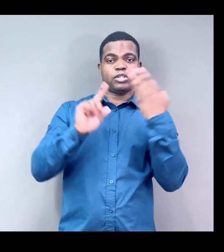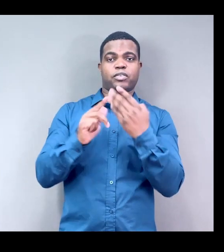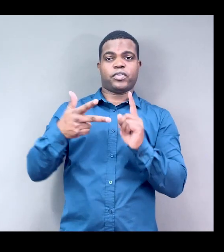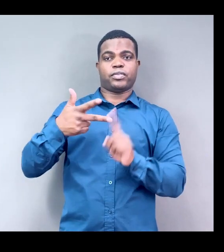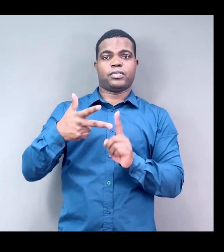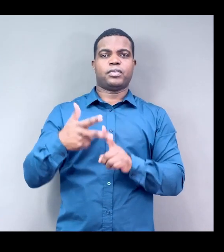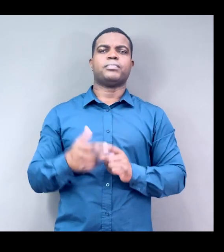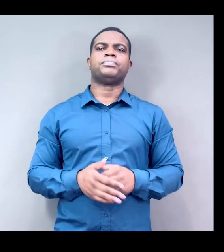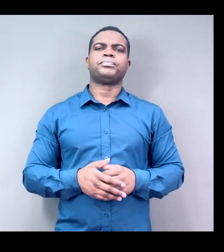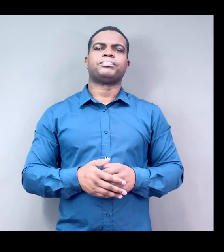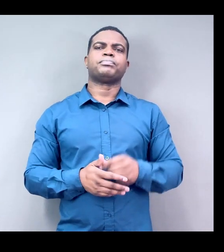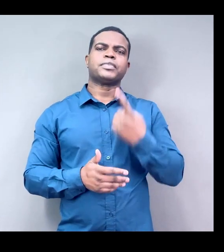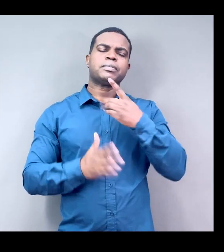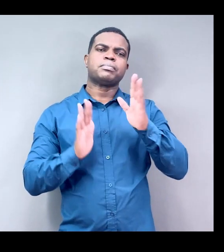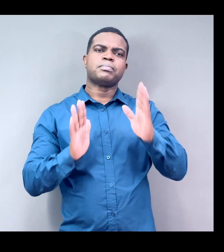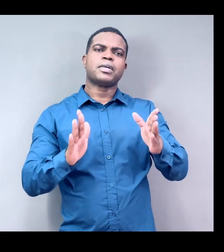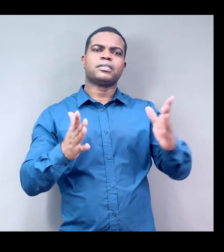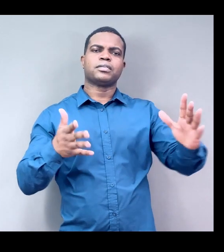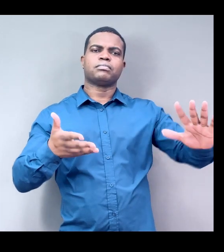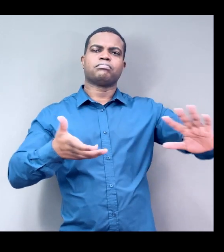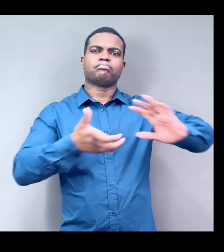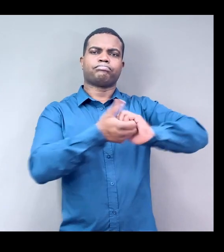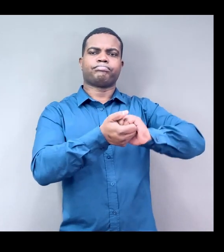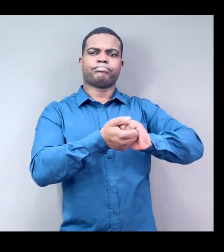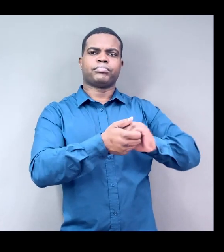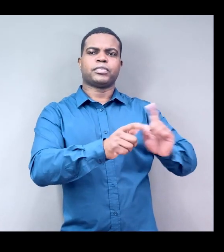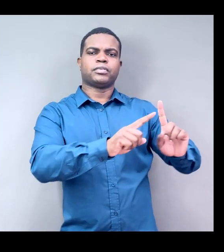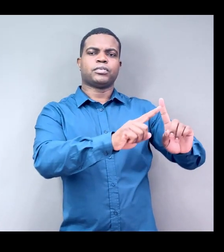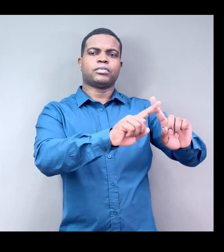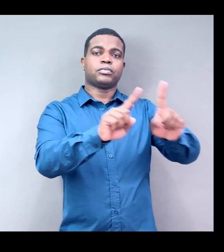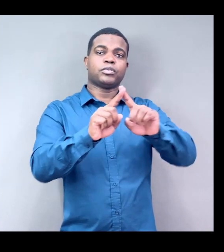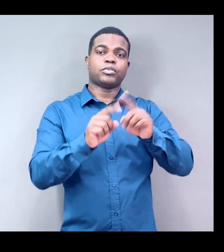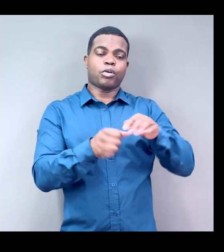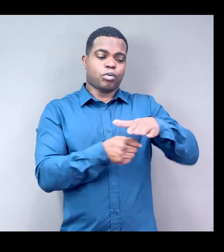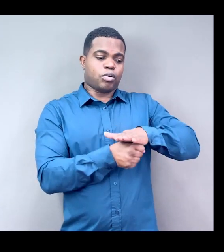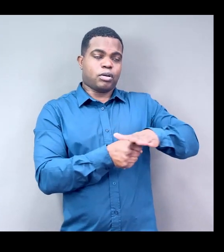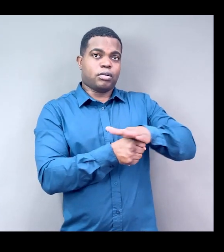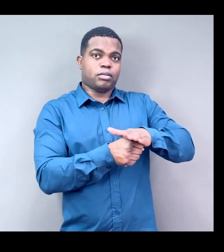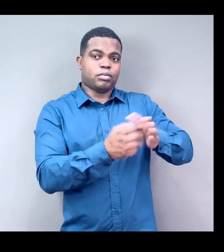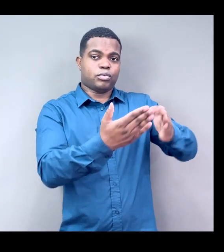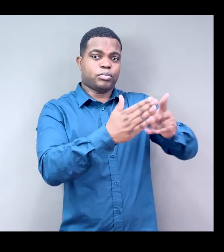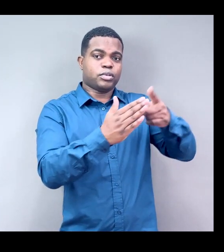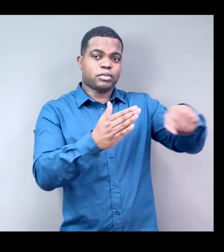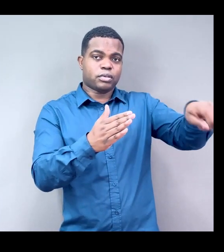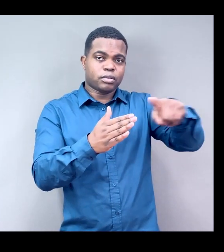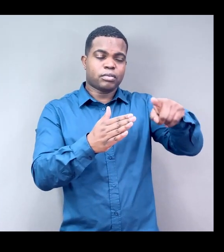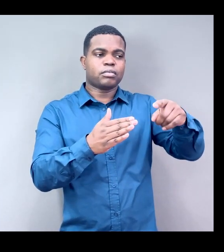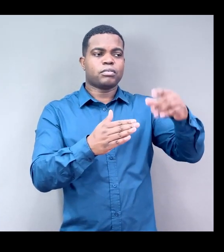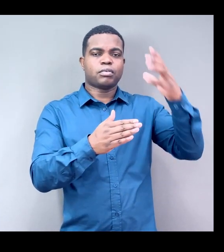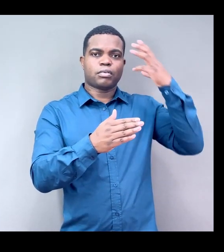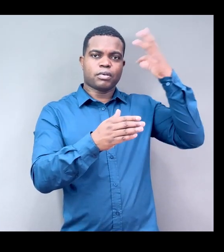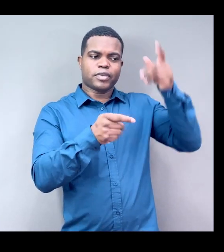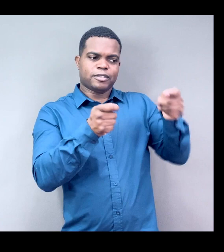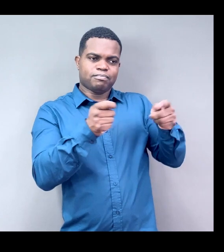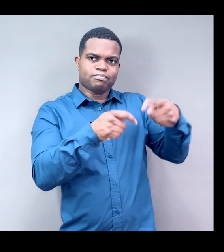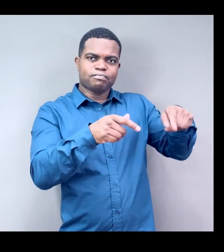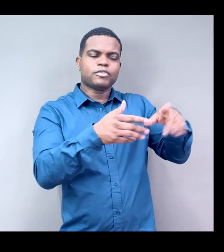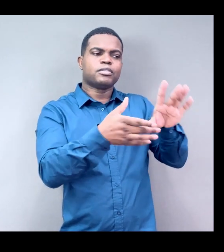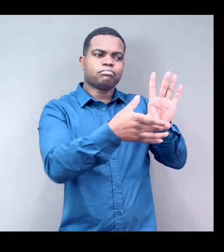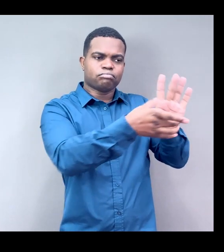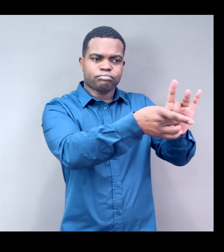let's look at number 3, which is the collaborate with 10 local authorities to ensure polling stations in